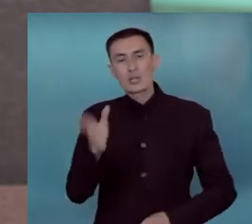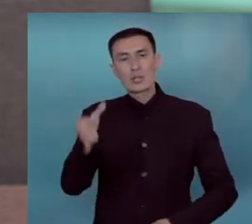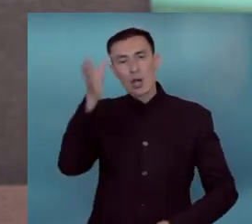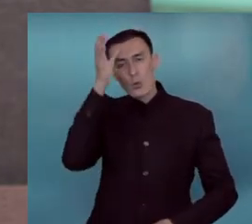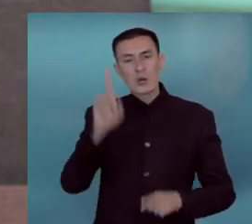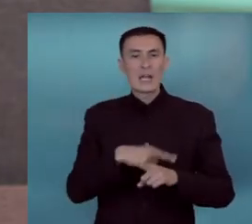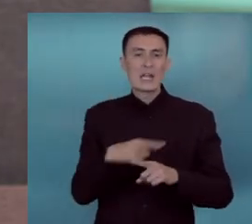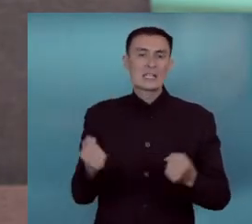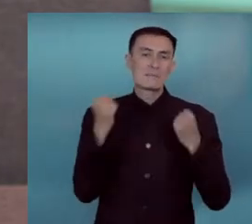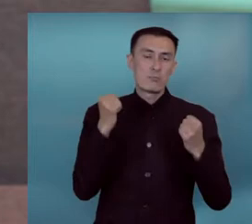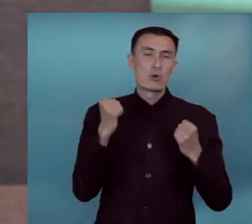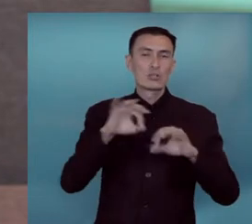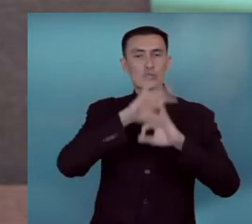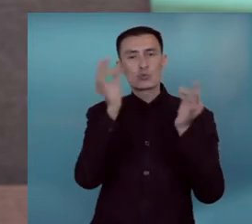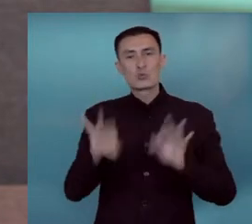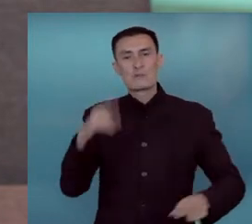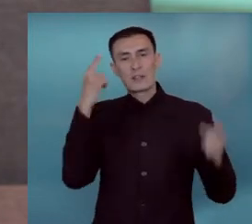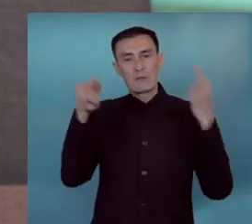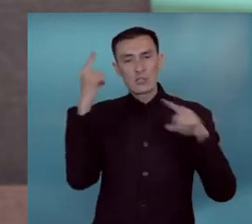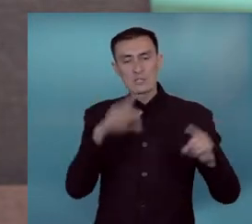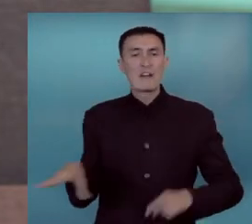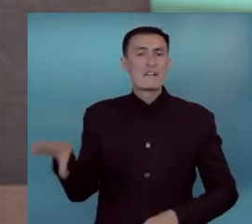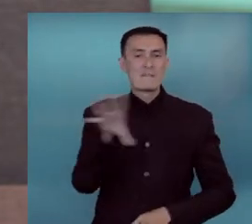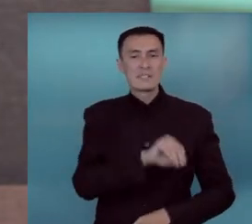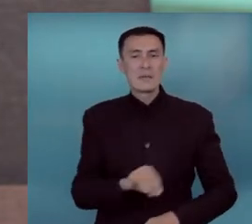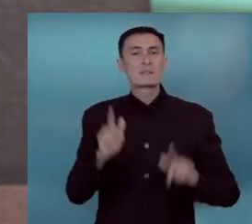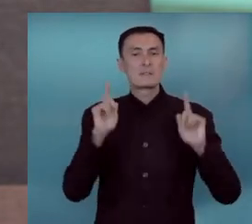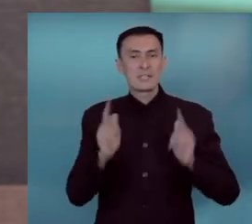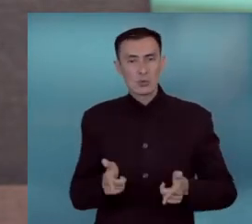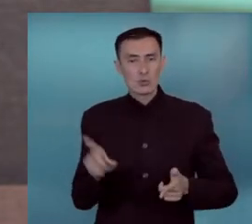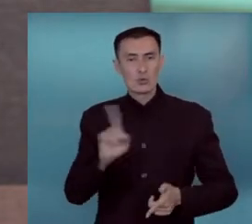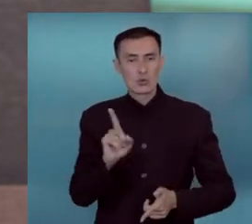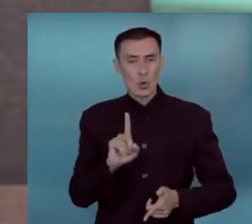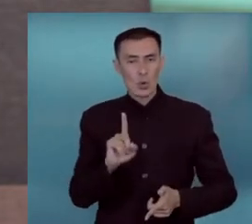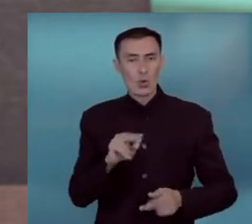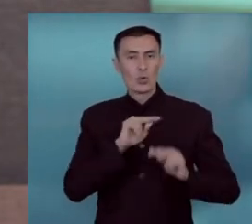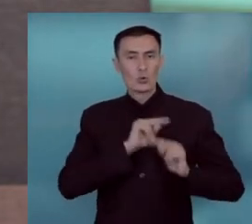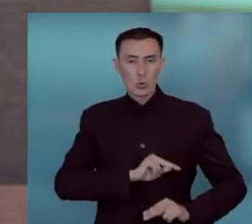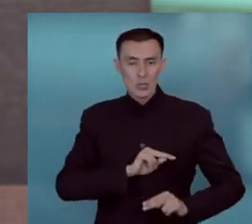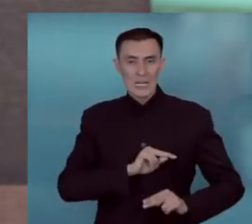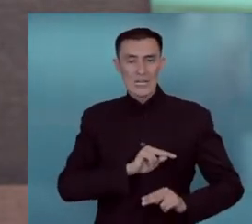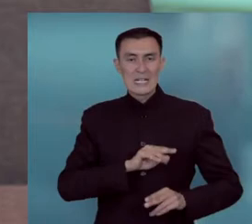sport, art, or something else creative. Everybody recognizes that work makes people successful.